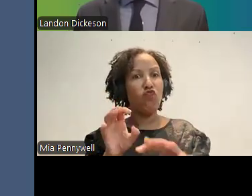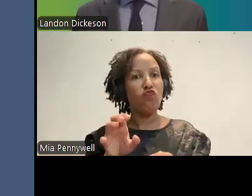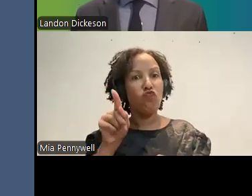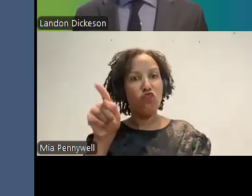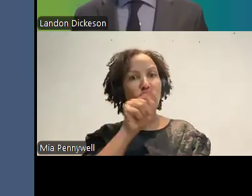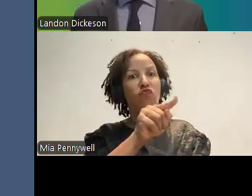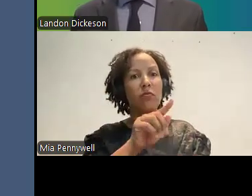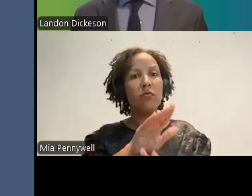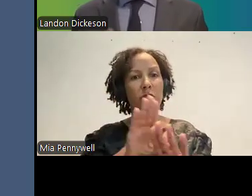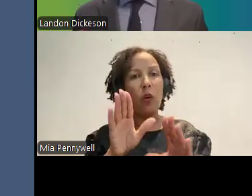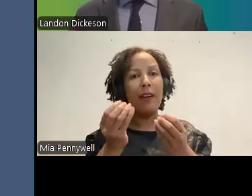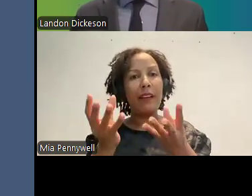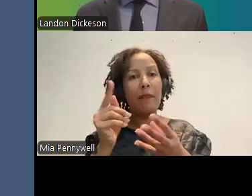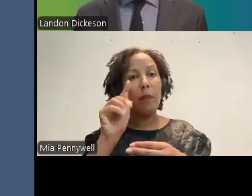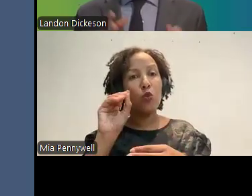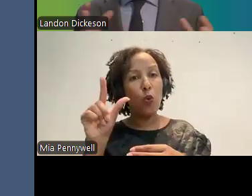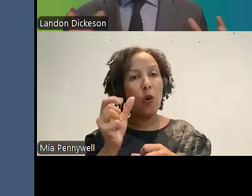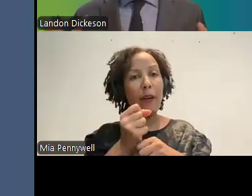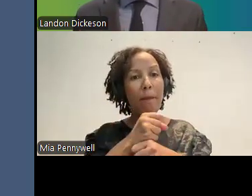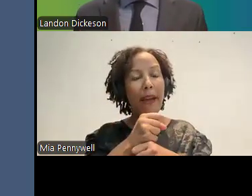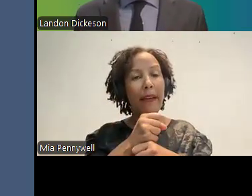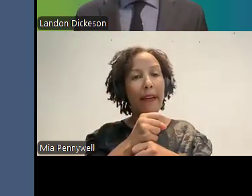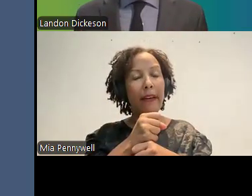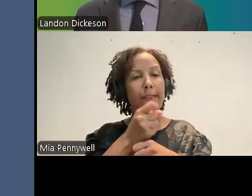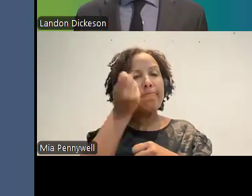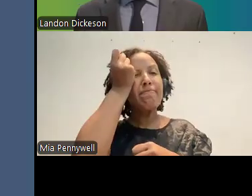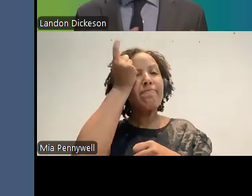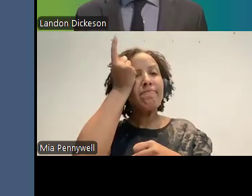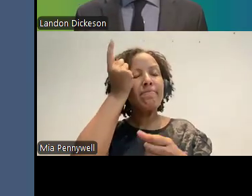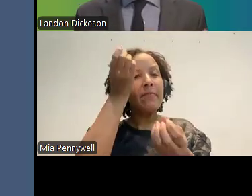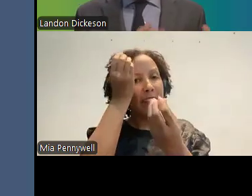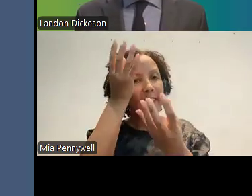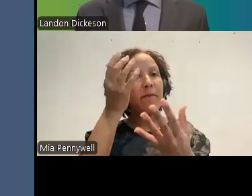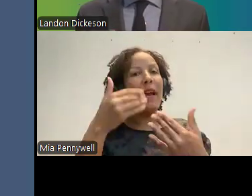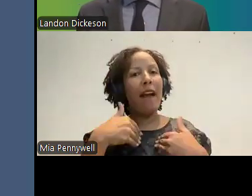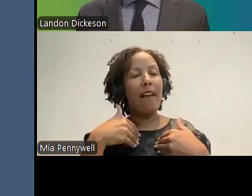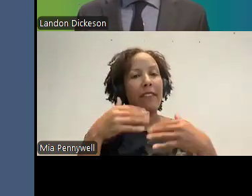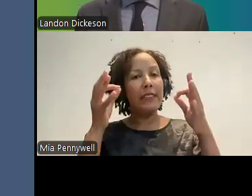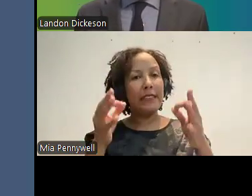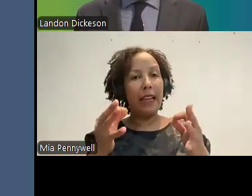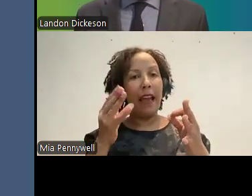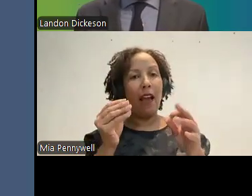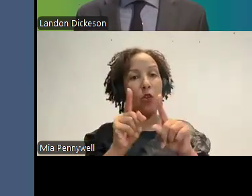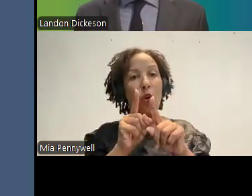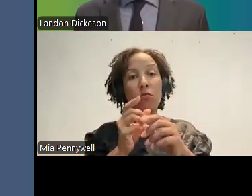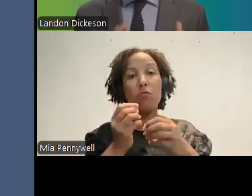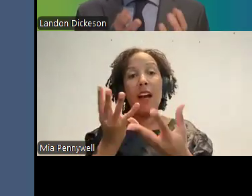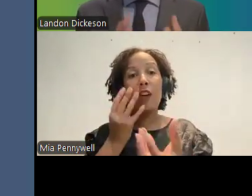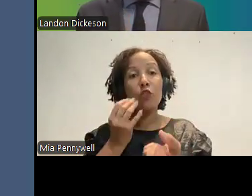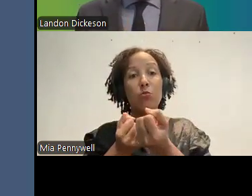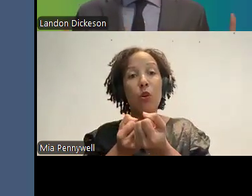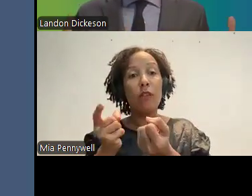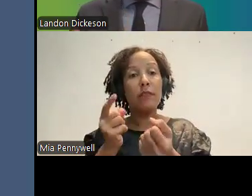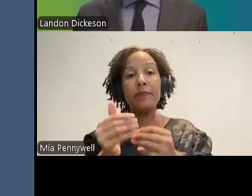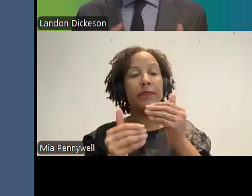informed choices and then provide the guidance and the support needed for them to make those choices as they move forward, but then also to be